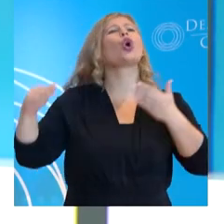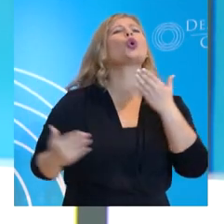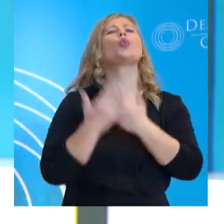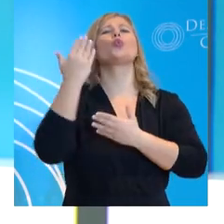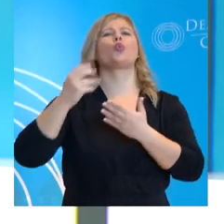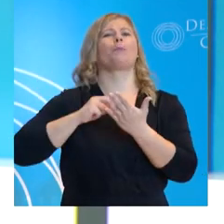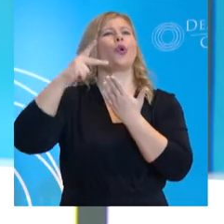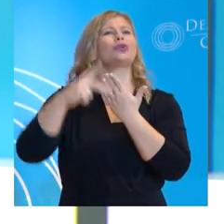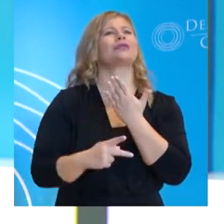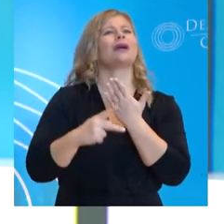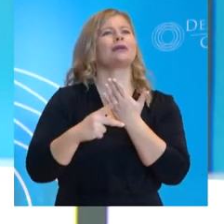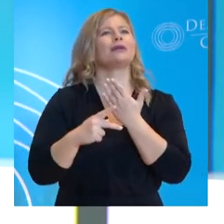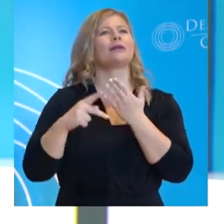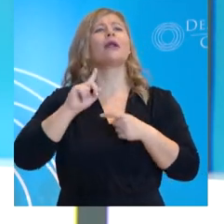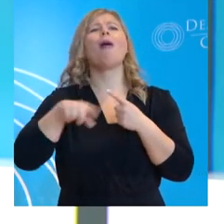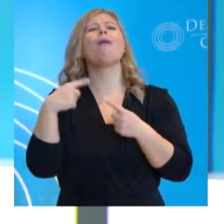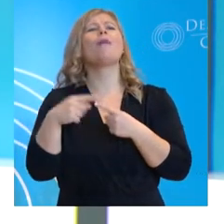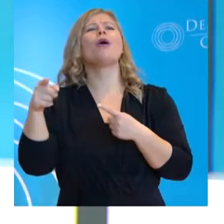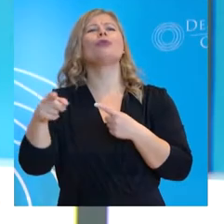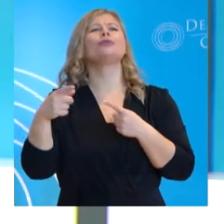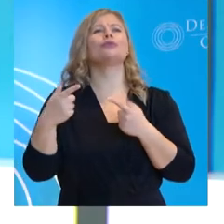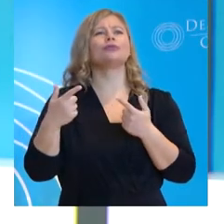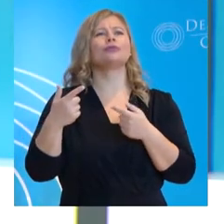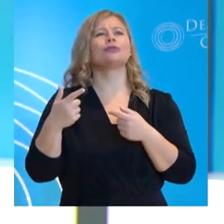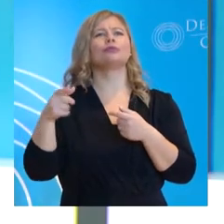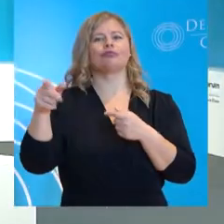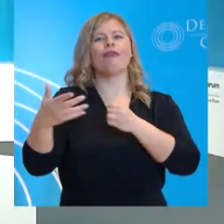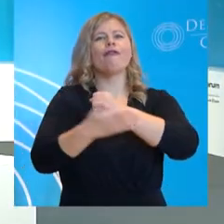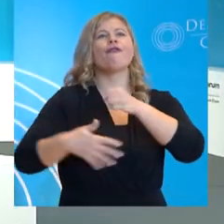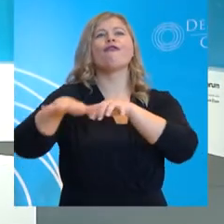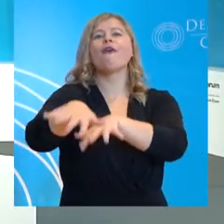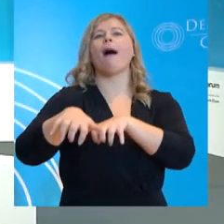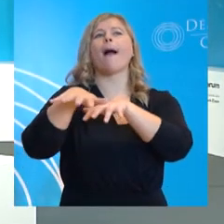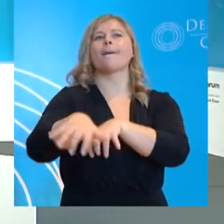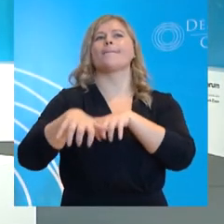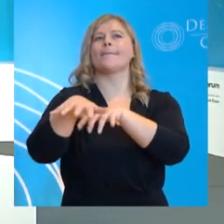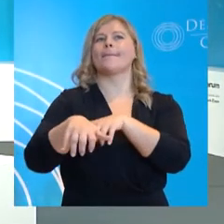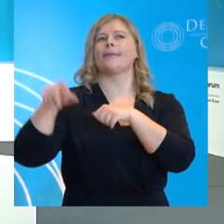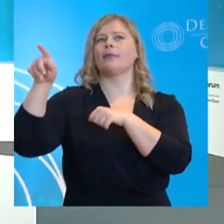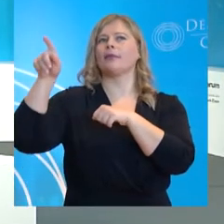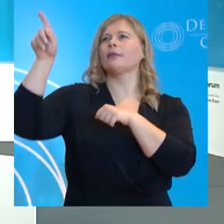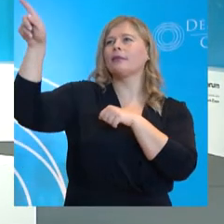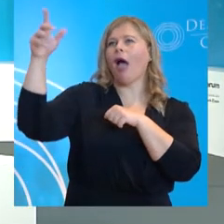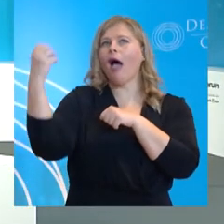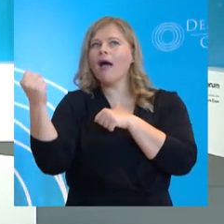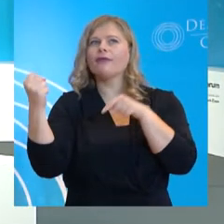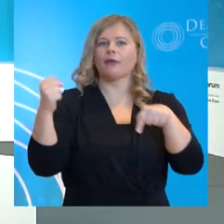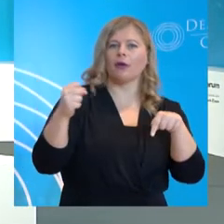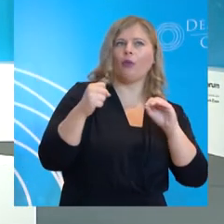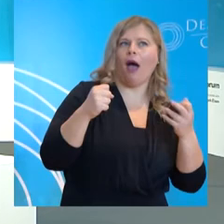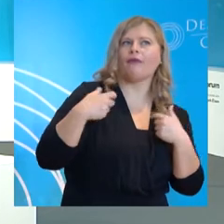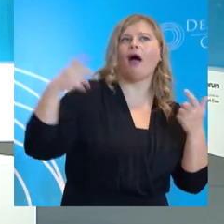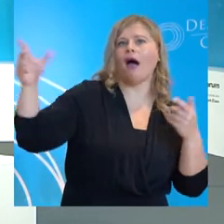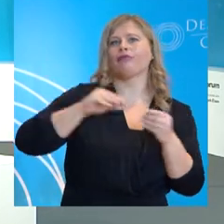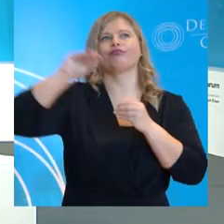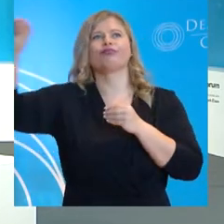our needs in the agricultural sector, where we simply do not have enough people to work in our fields. I think this would be a win-win solution, and it would